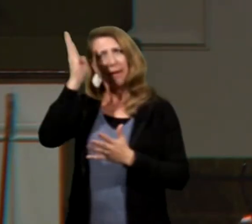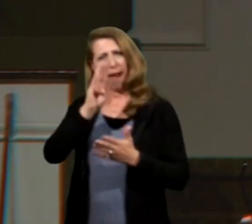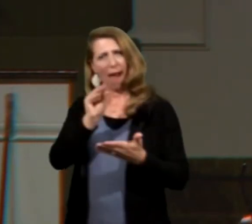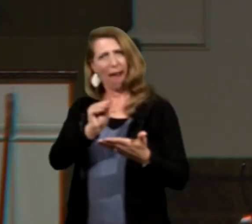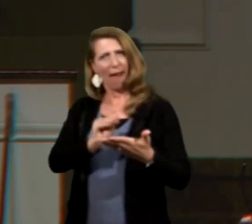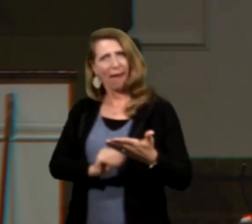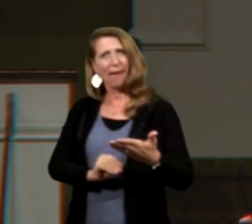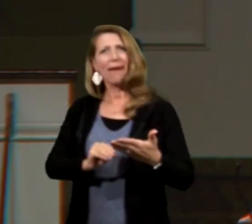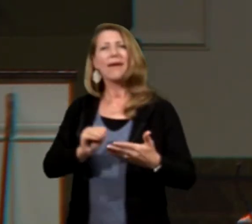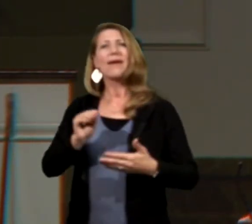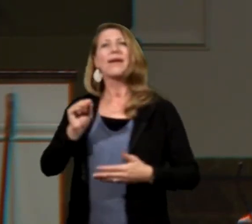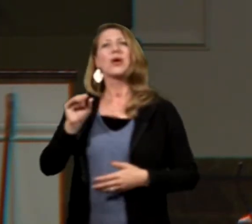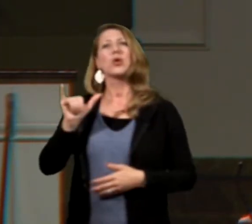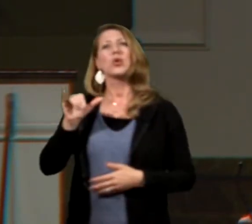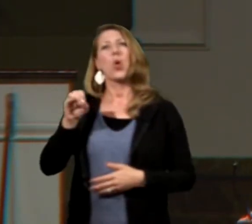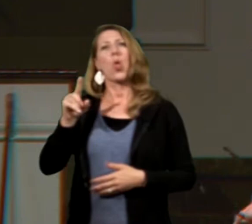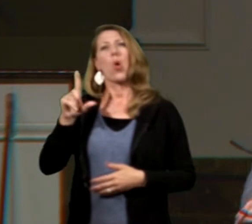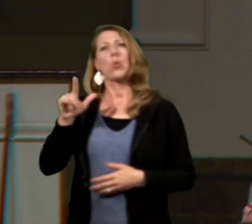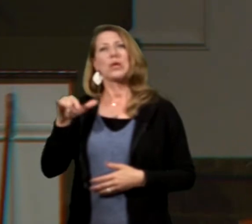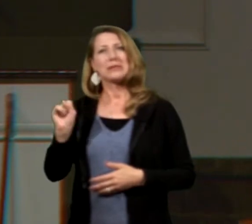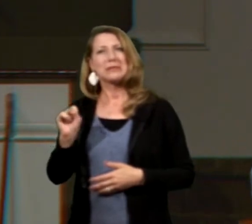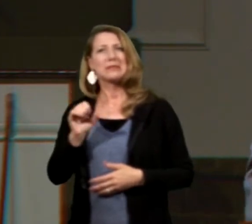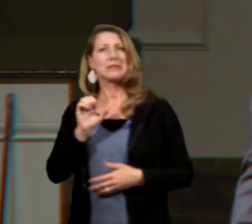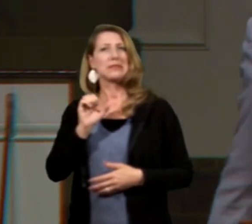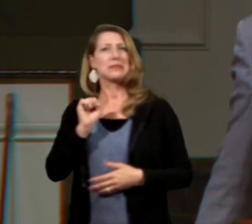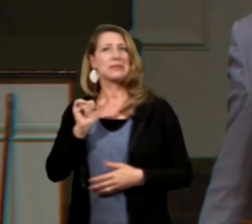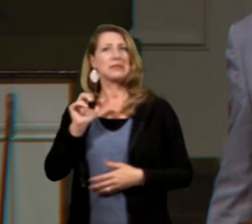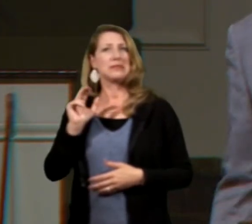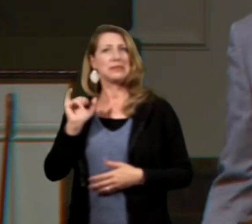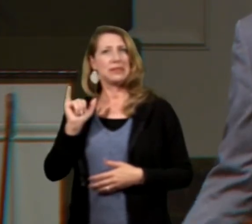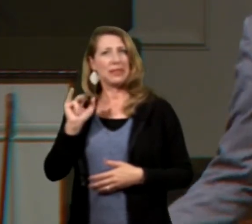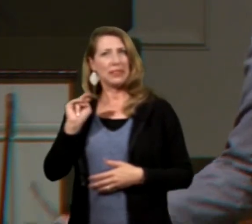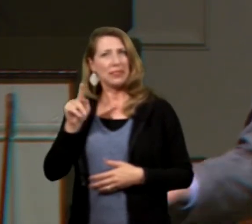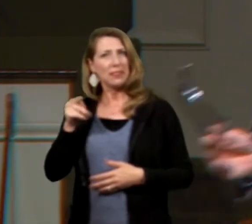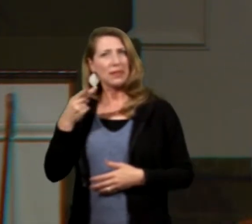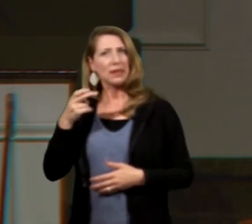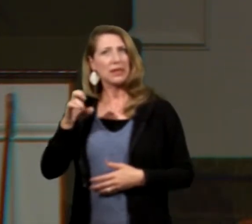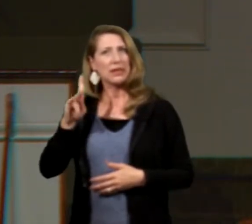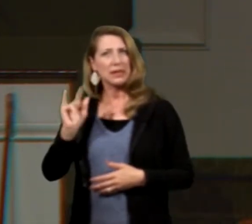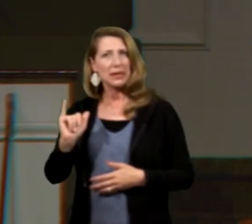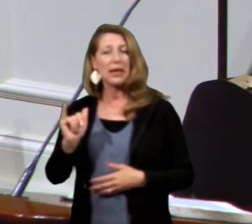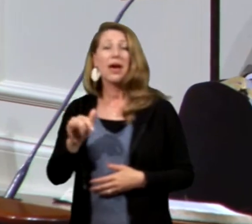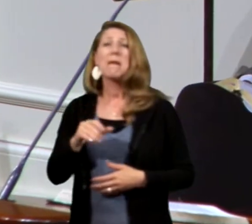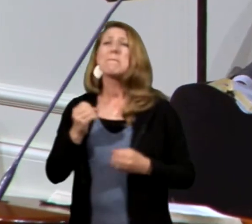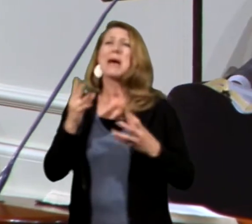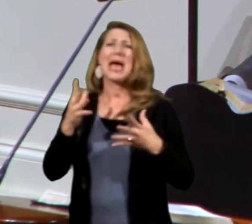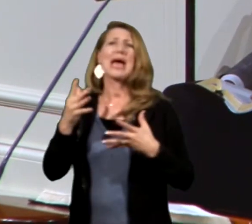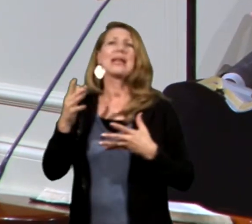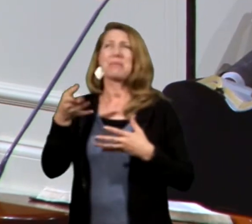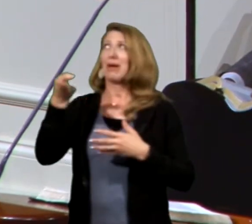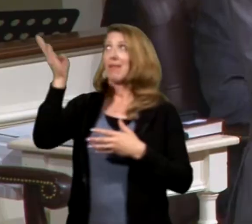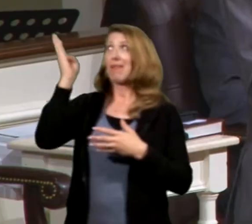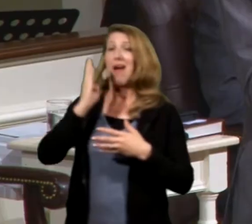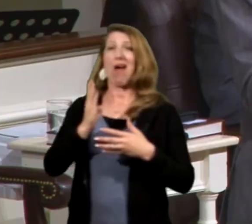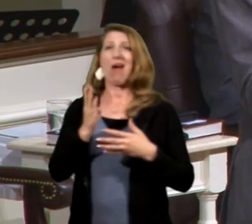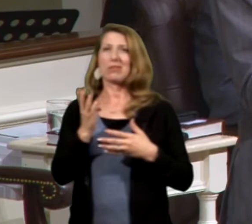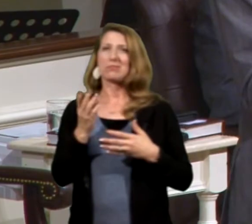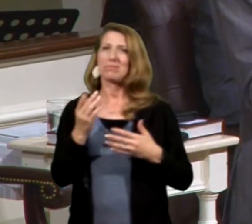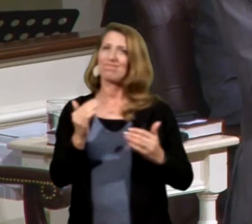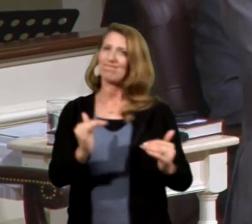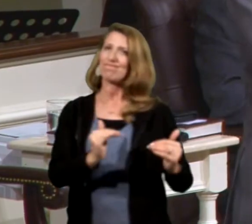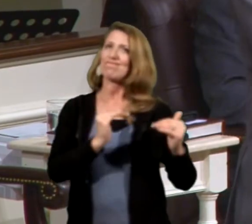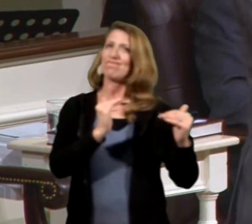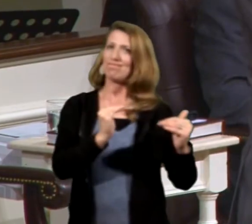Euodia, Syntyche, or two ladies in the church at Philippi. Lots of ladies are mentioned, and God exalts